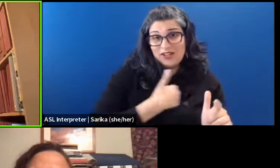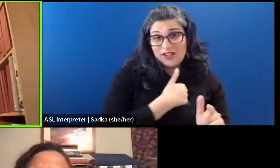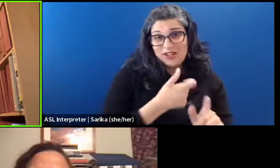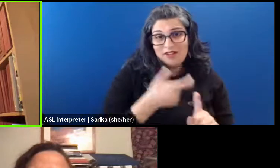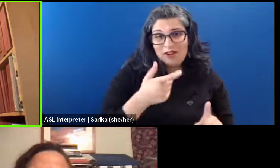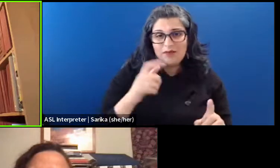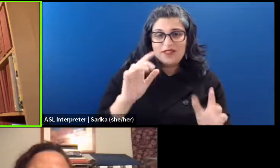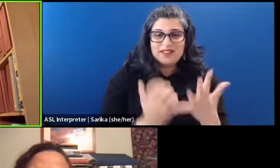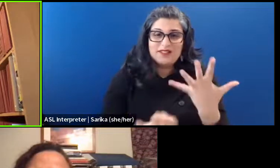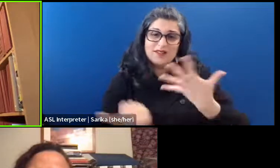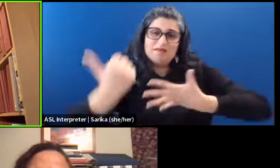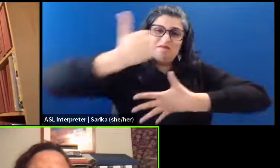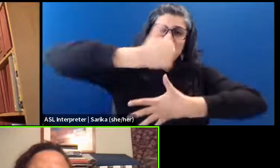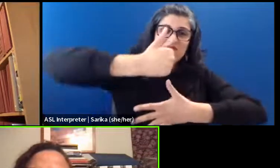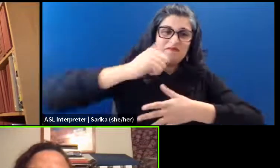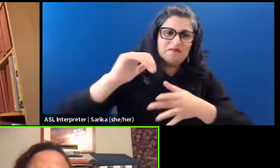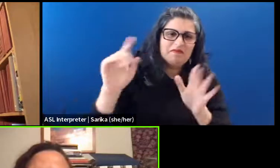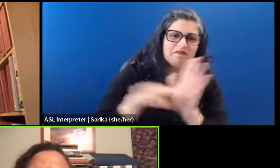these dominant messages.